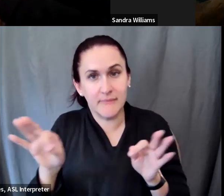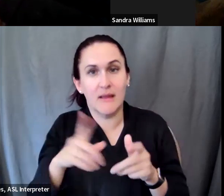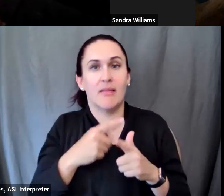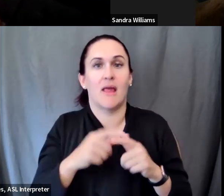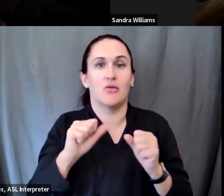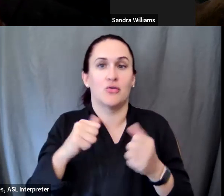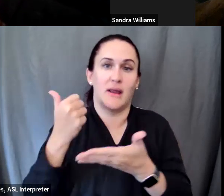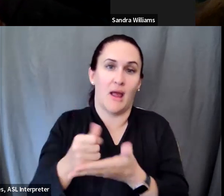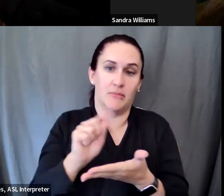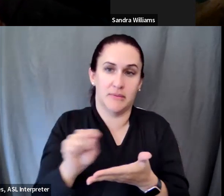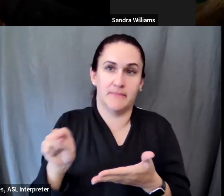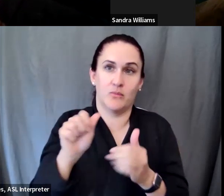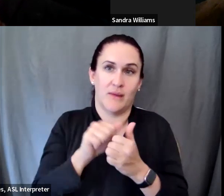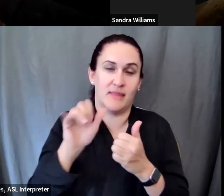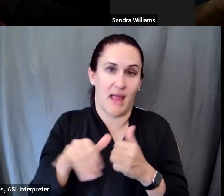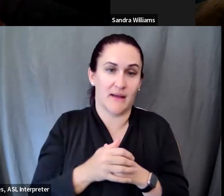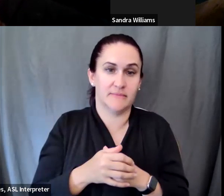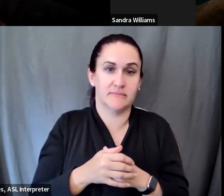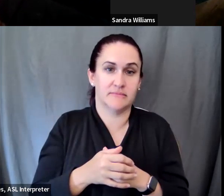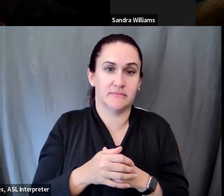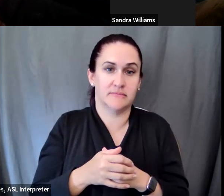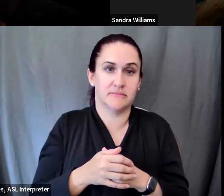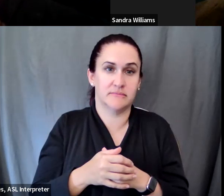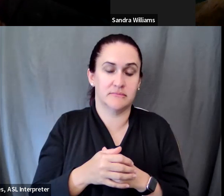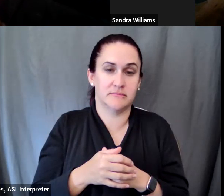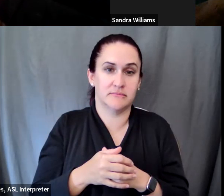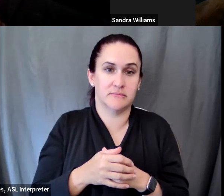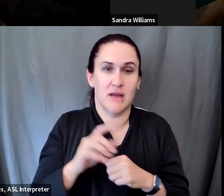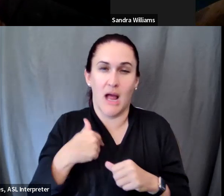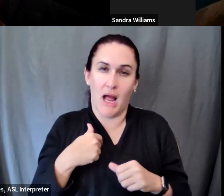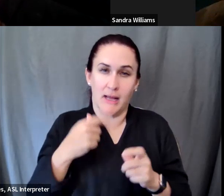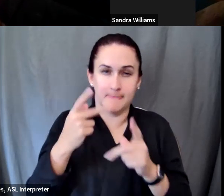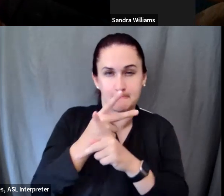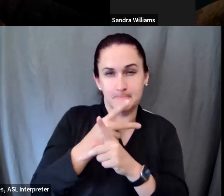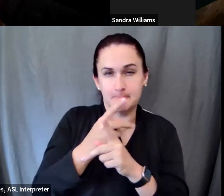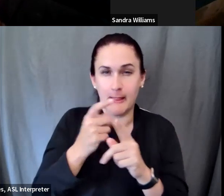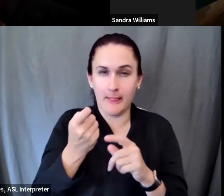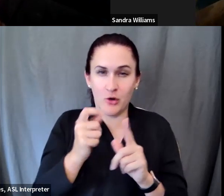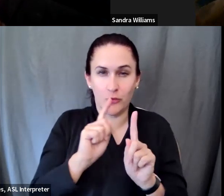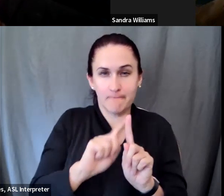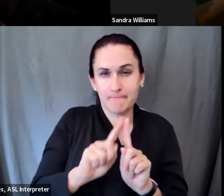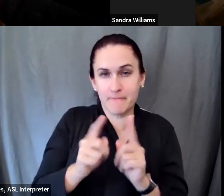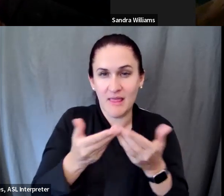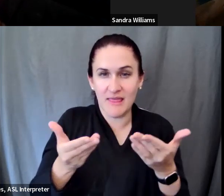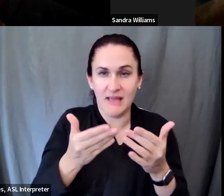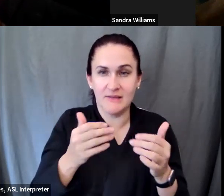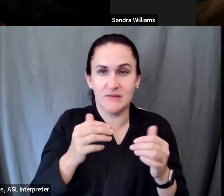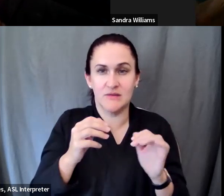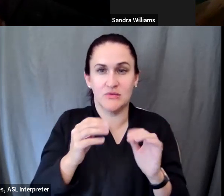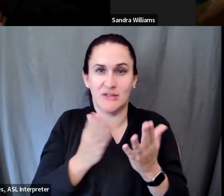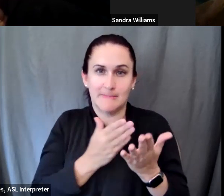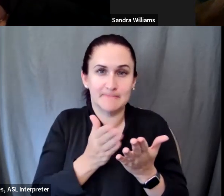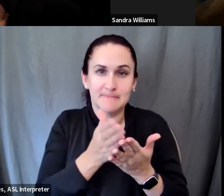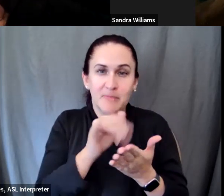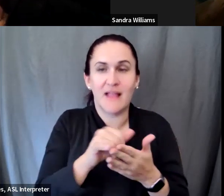them with that. I devised little things for myself. Just when I took them